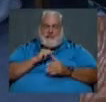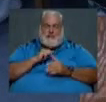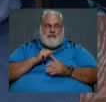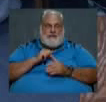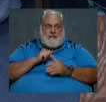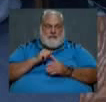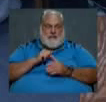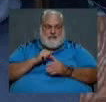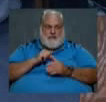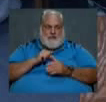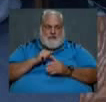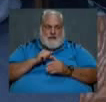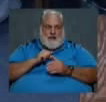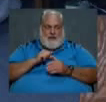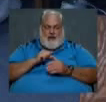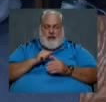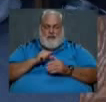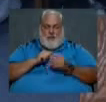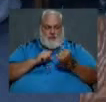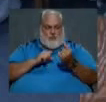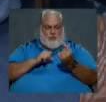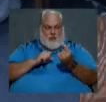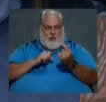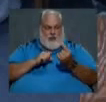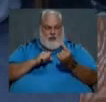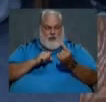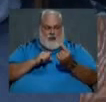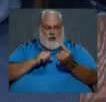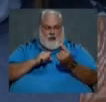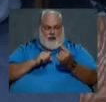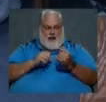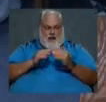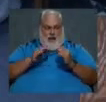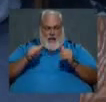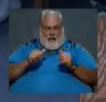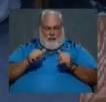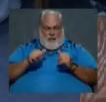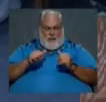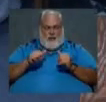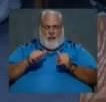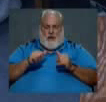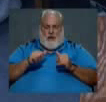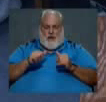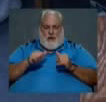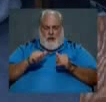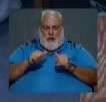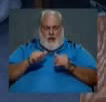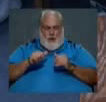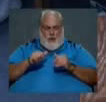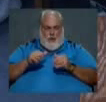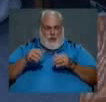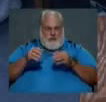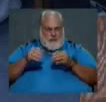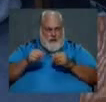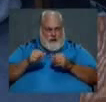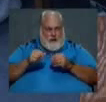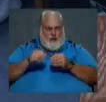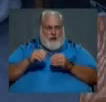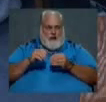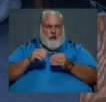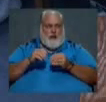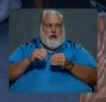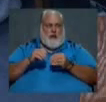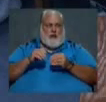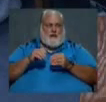is only we have the house because we are paying our 401, our money, and paying in full that